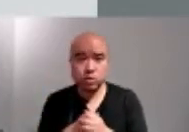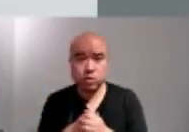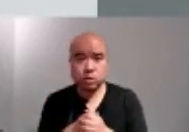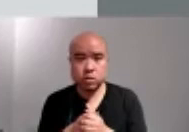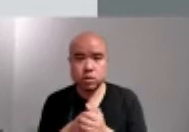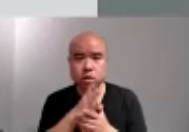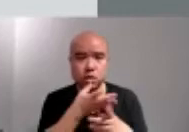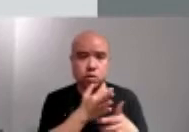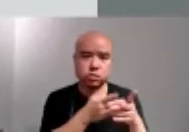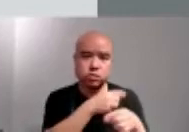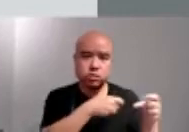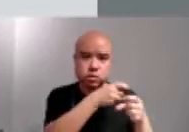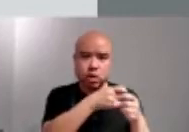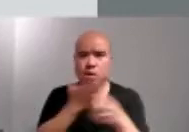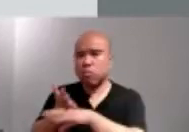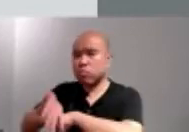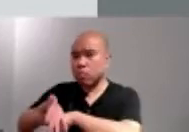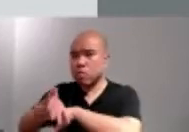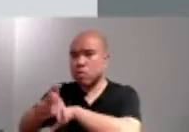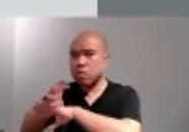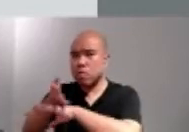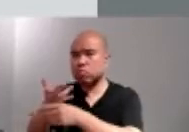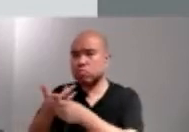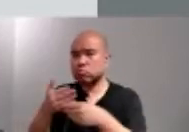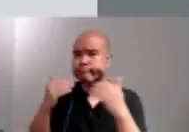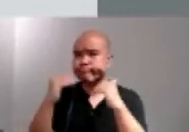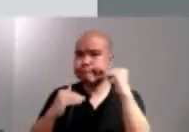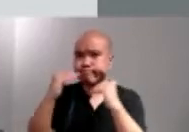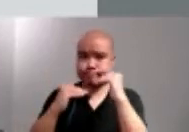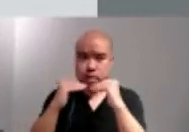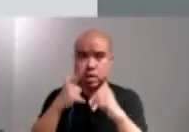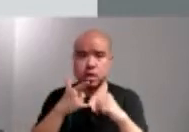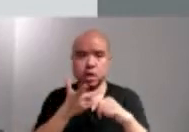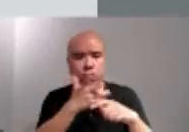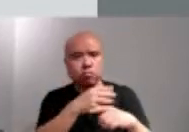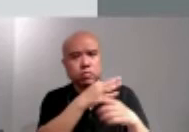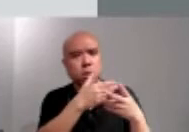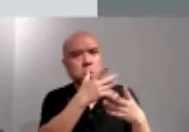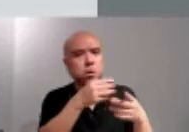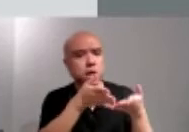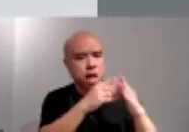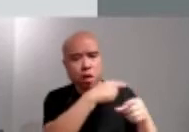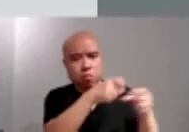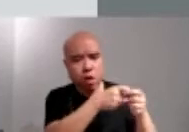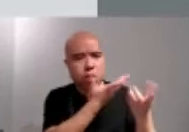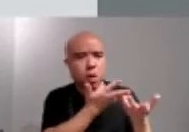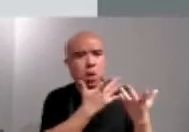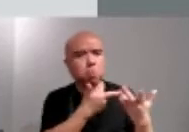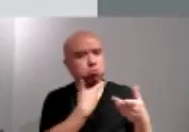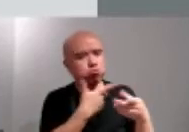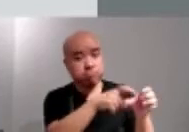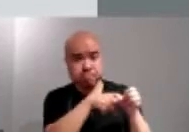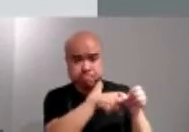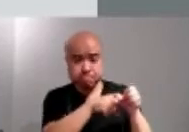social enterprises are not NPOs, they basically pursue sustainability while generating profits.